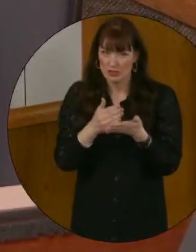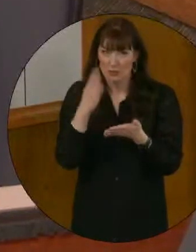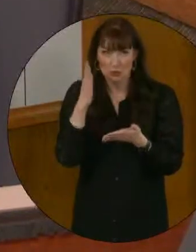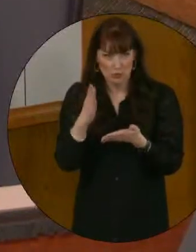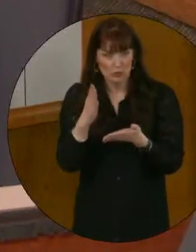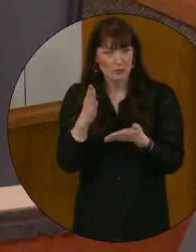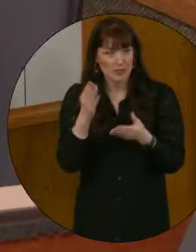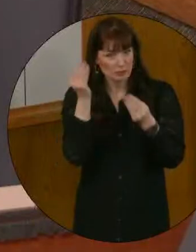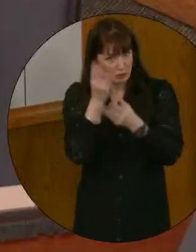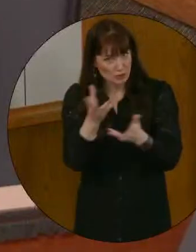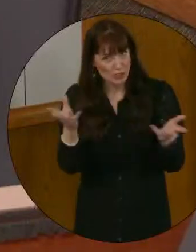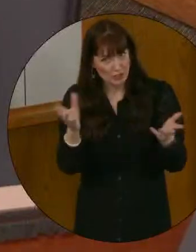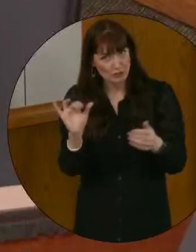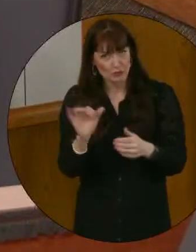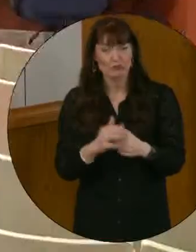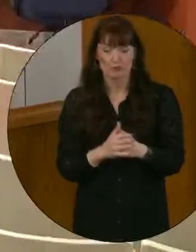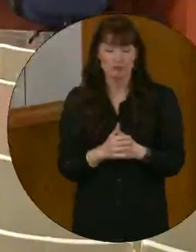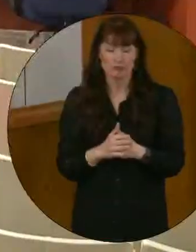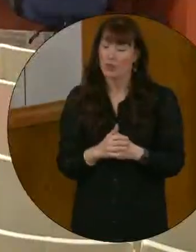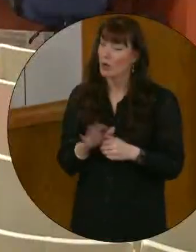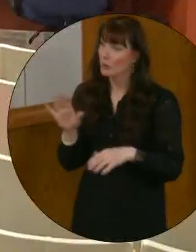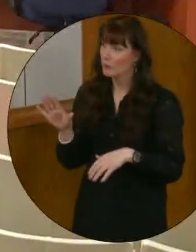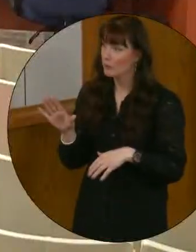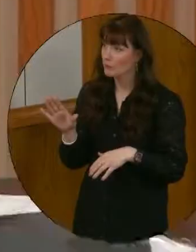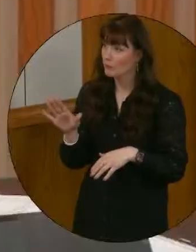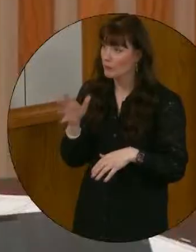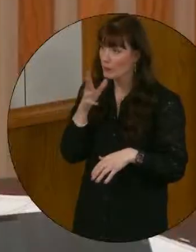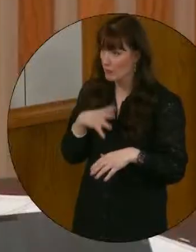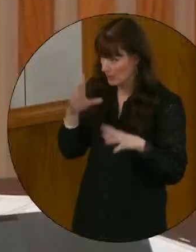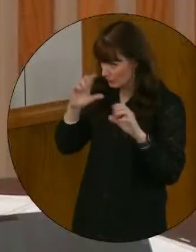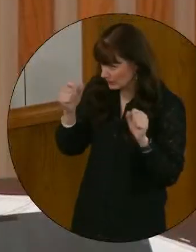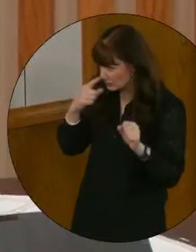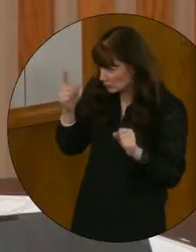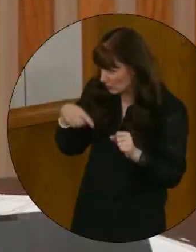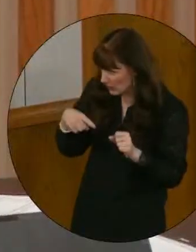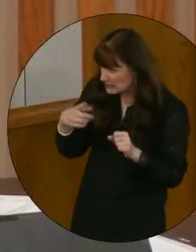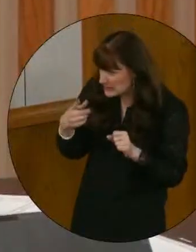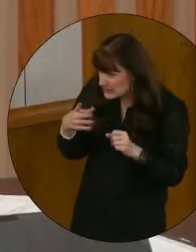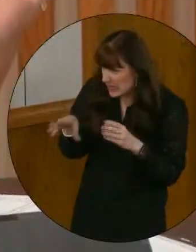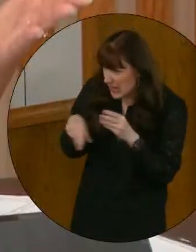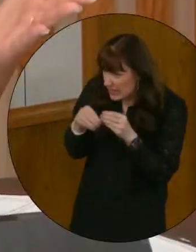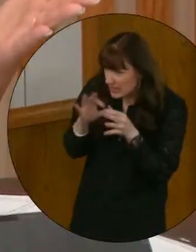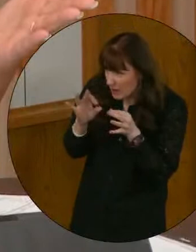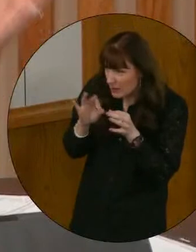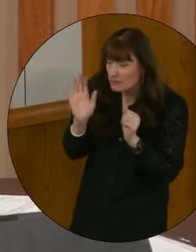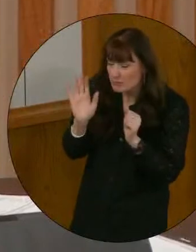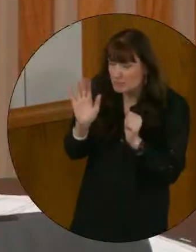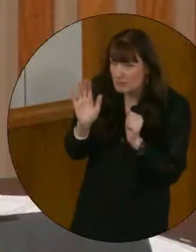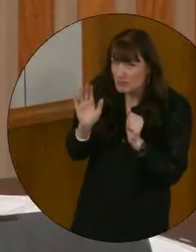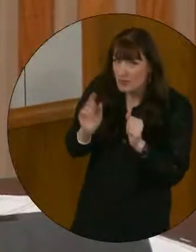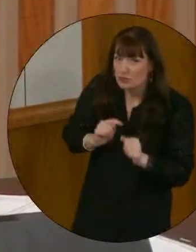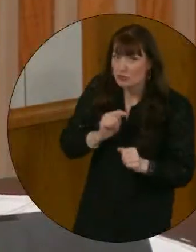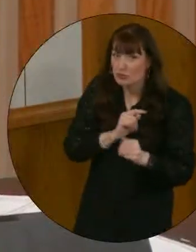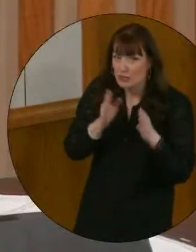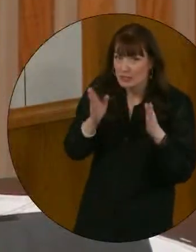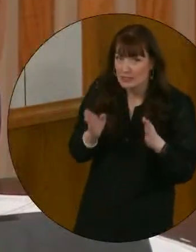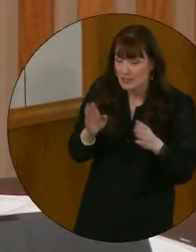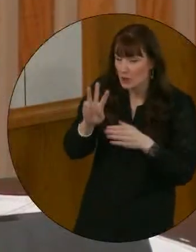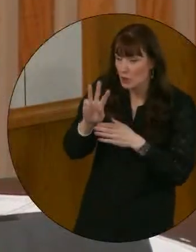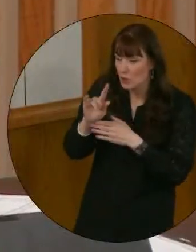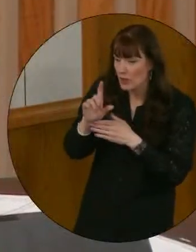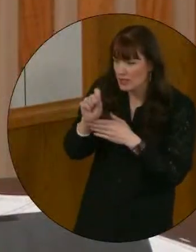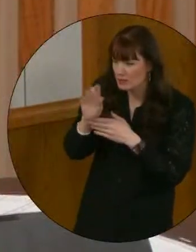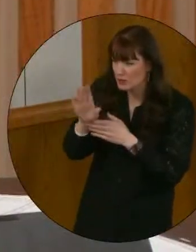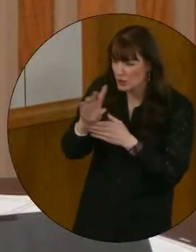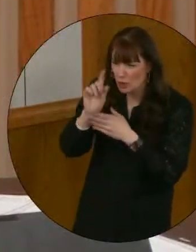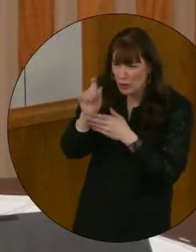shared as well. And Madam President, if I can add to that, because Trustee Williams' question